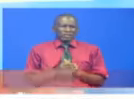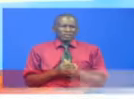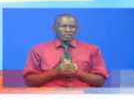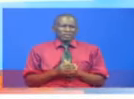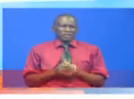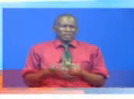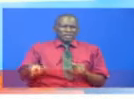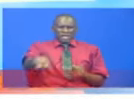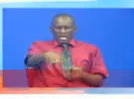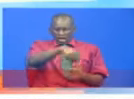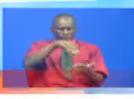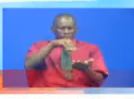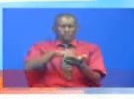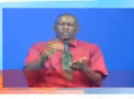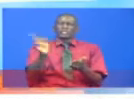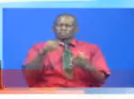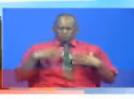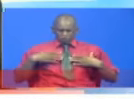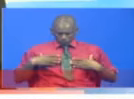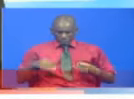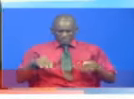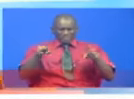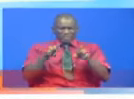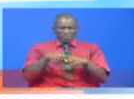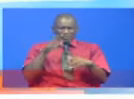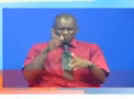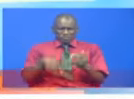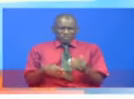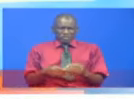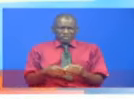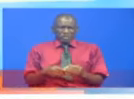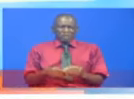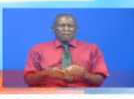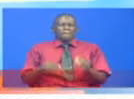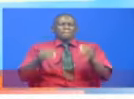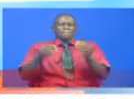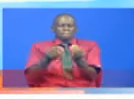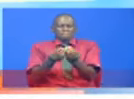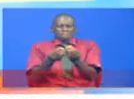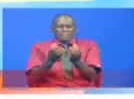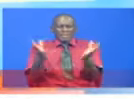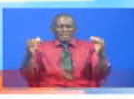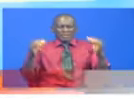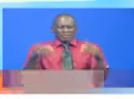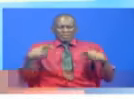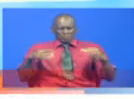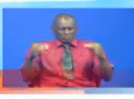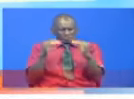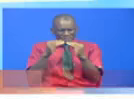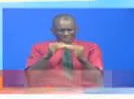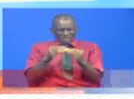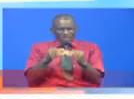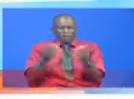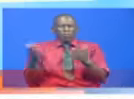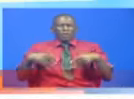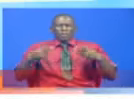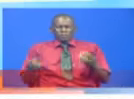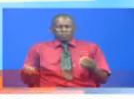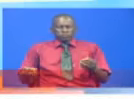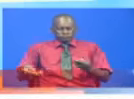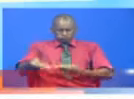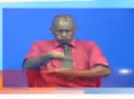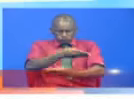Our position as a ministry still is that large gatherings of that kind, where people come together, interact